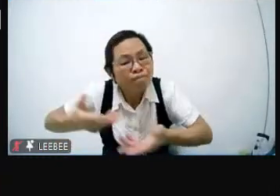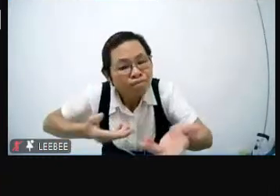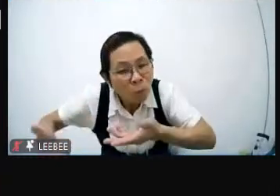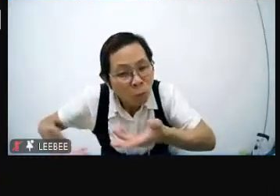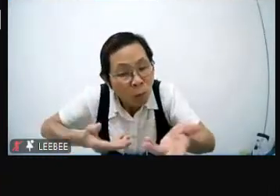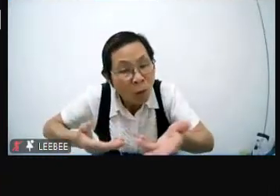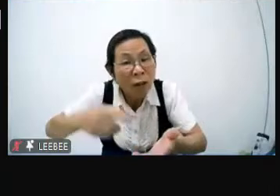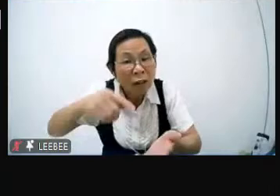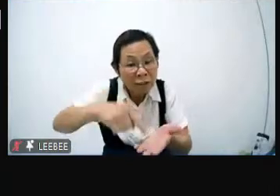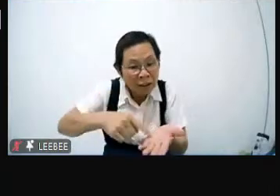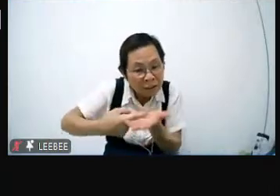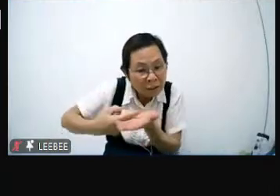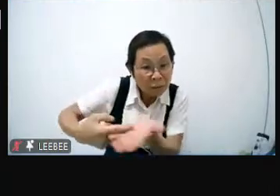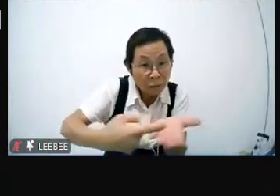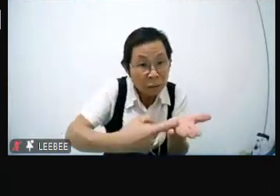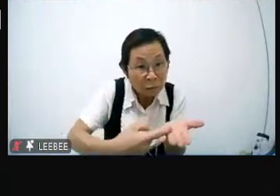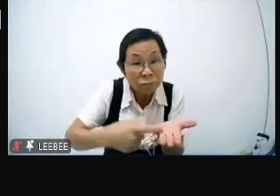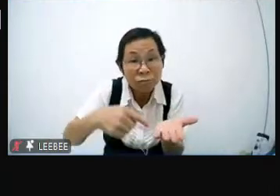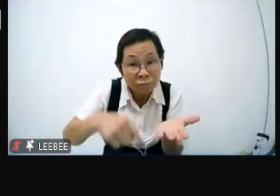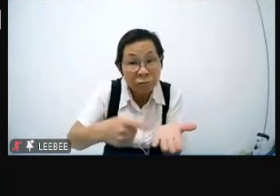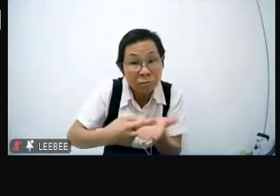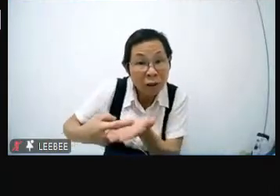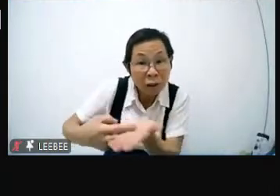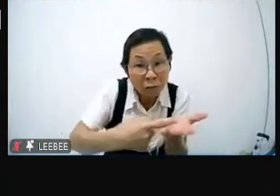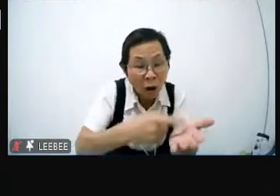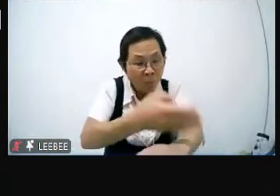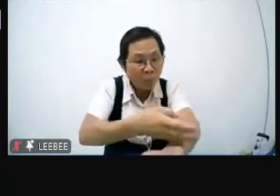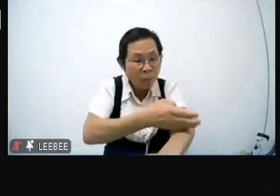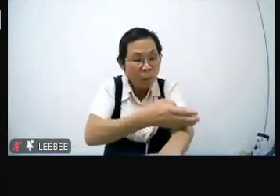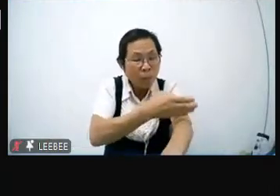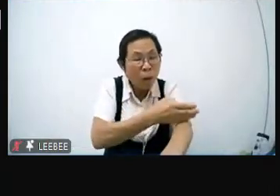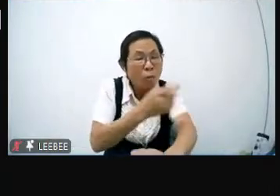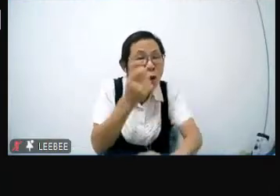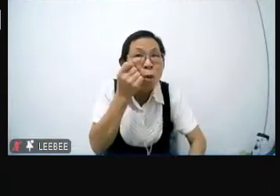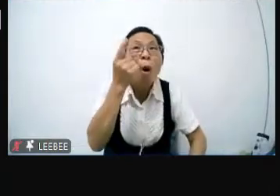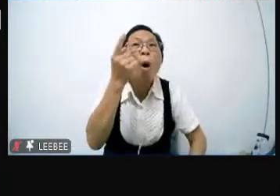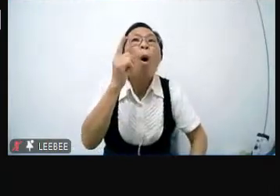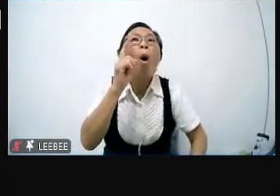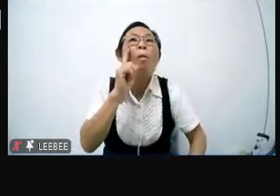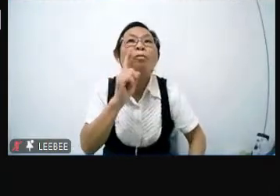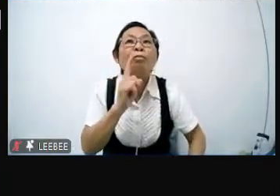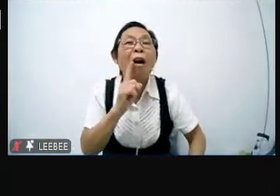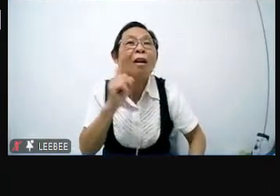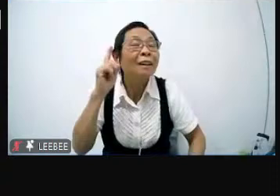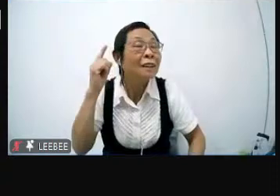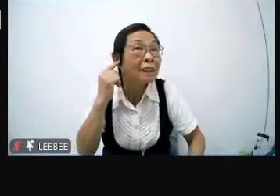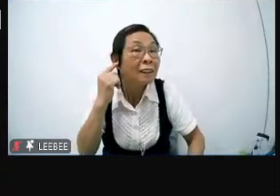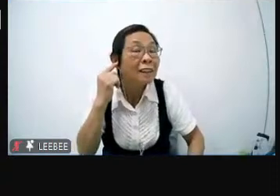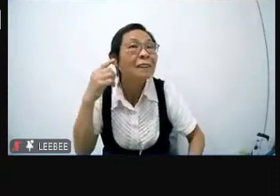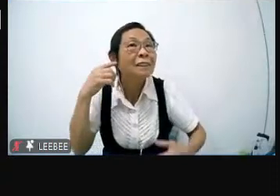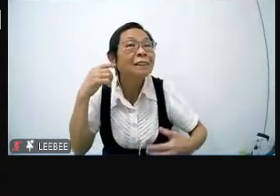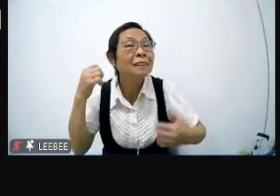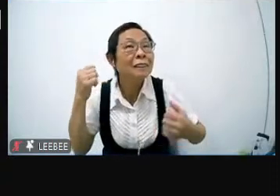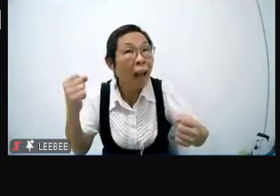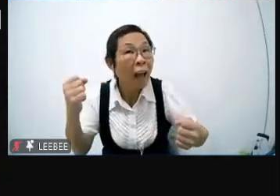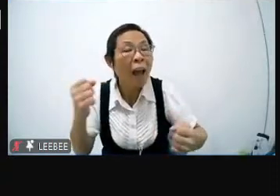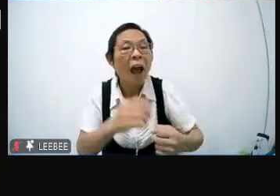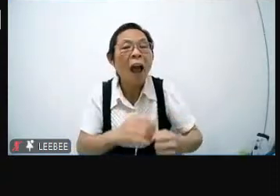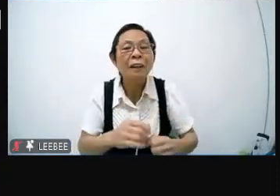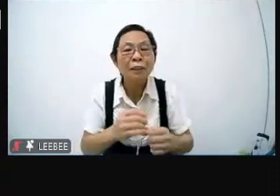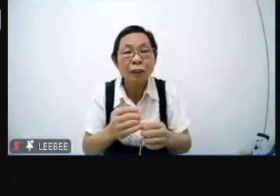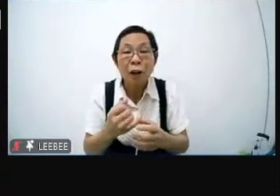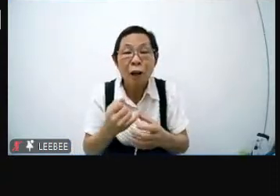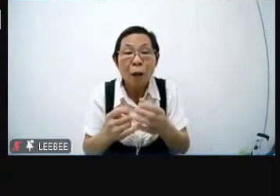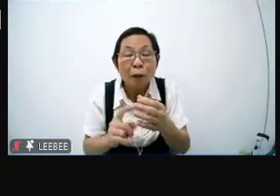These discussions today will not only enhance our understanding of hearing healthcare, but it also inspires meaningful